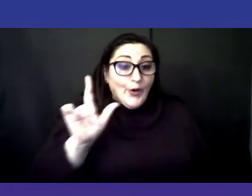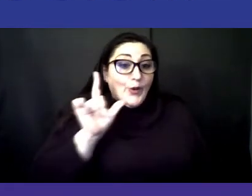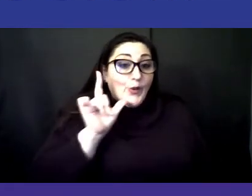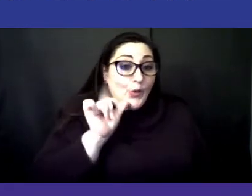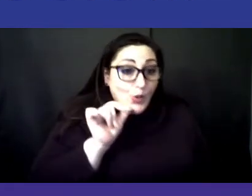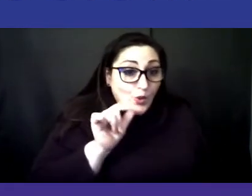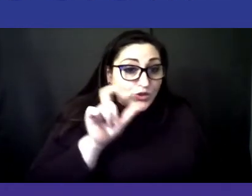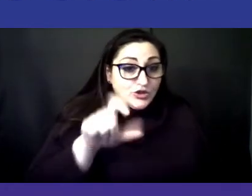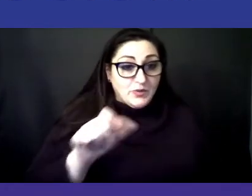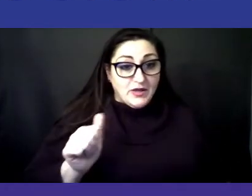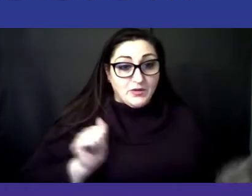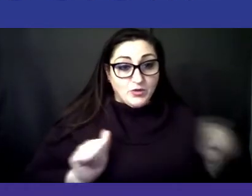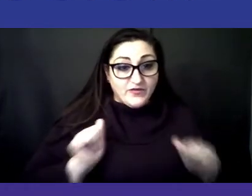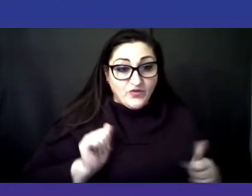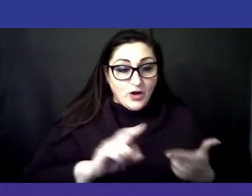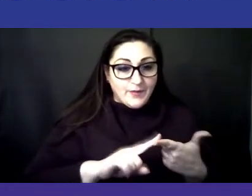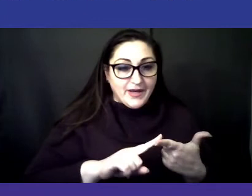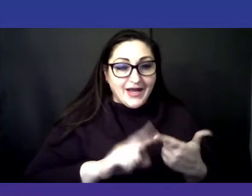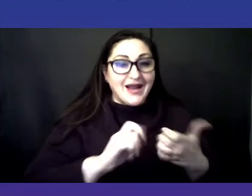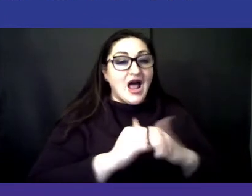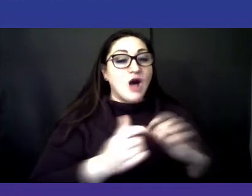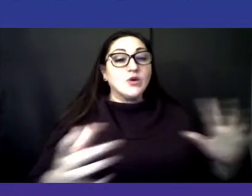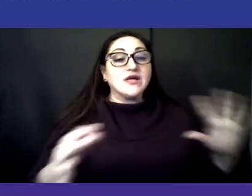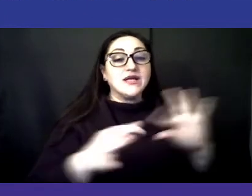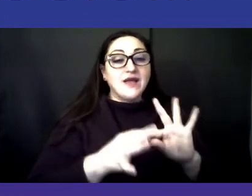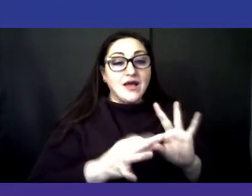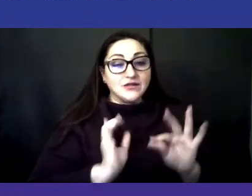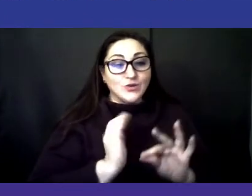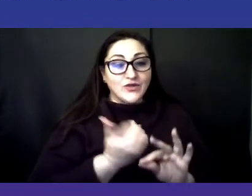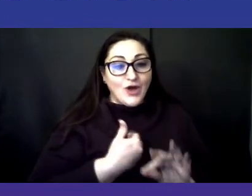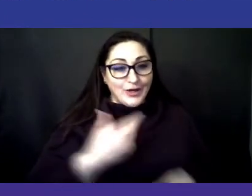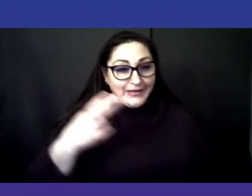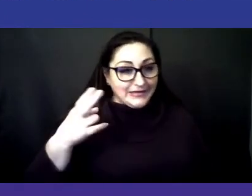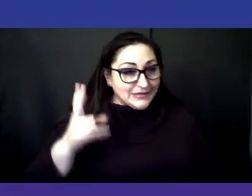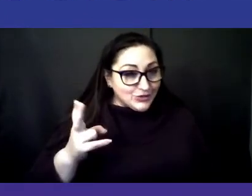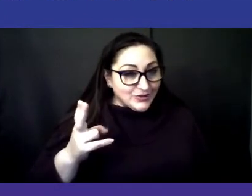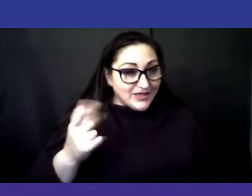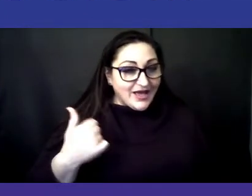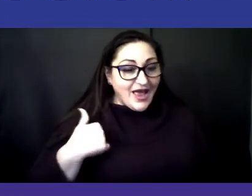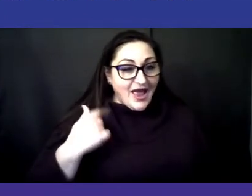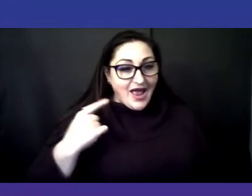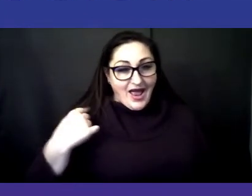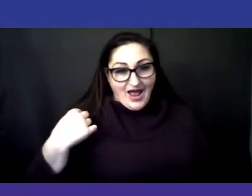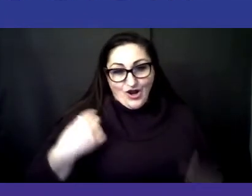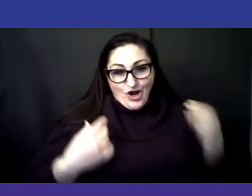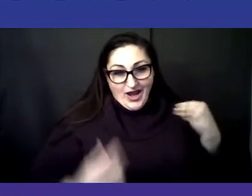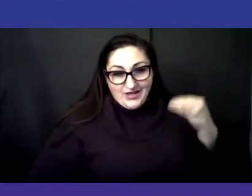and going back to connecting with our histories and our ancestors. How do we go about doing that?